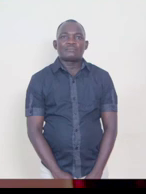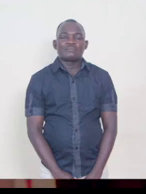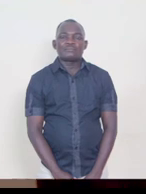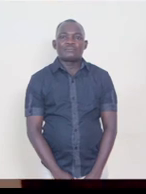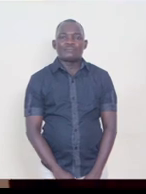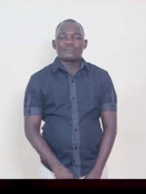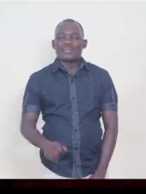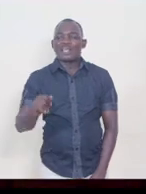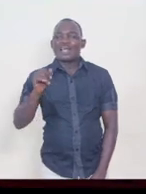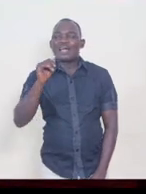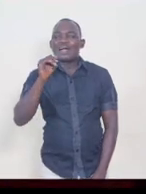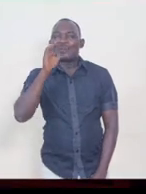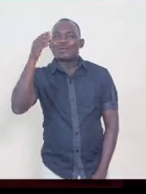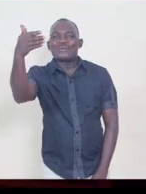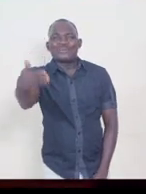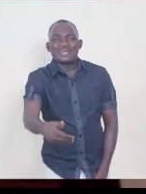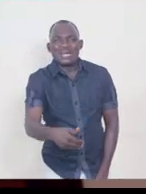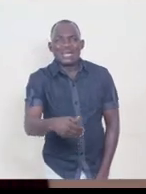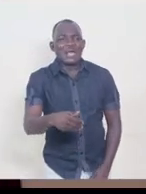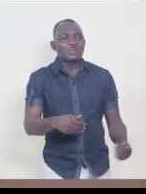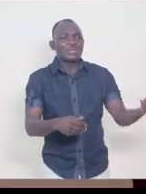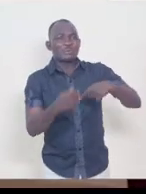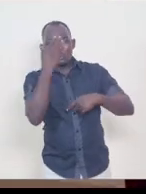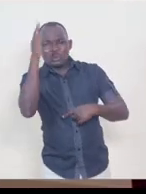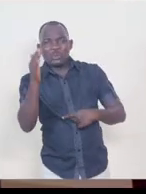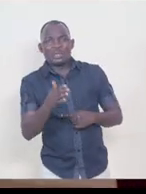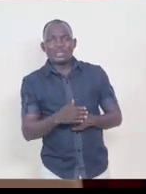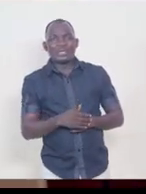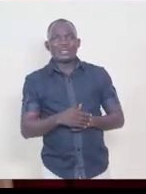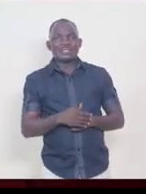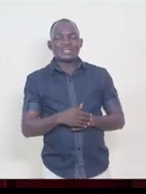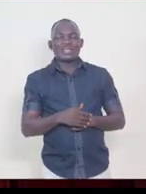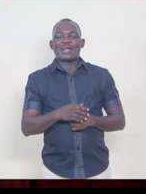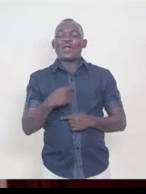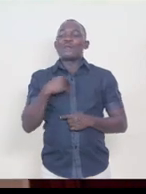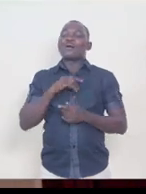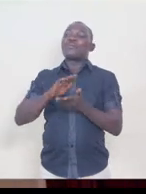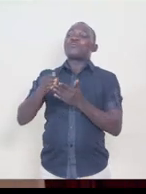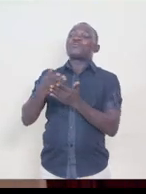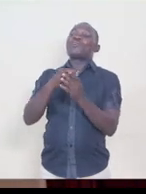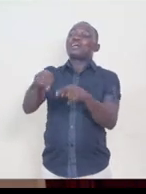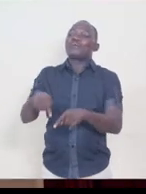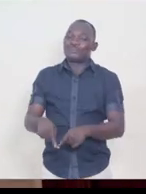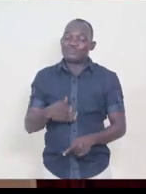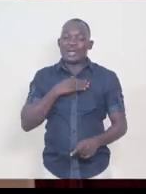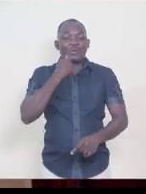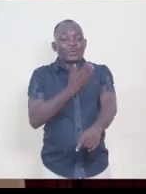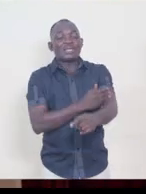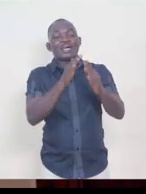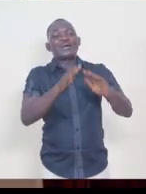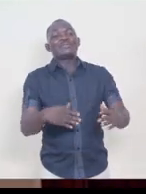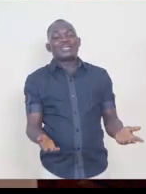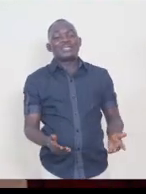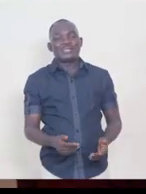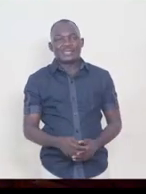Welcome, Ma. I didn't know you were coming. So, I have to take permission from you before seeing my daughter and the boy,